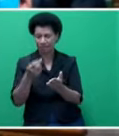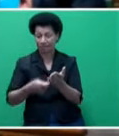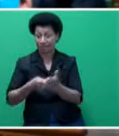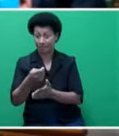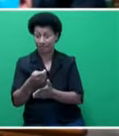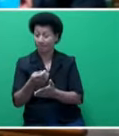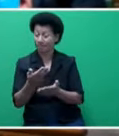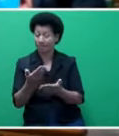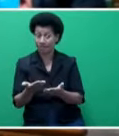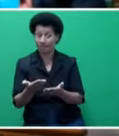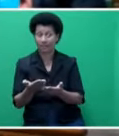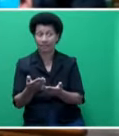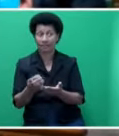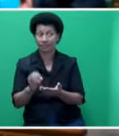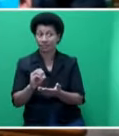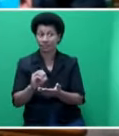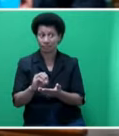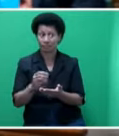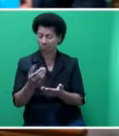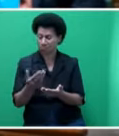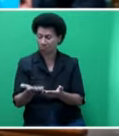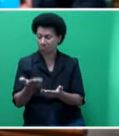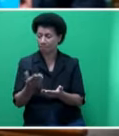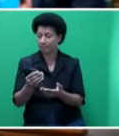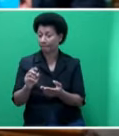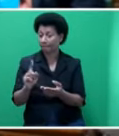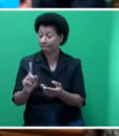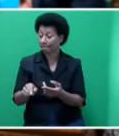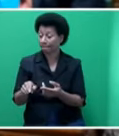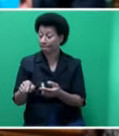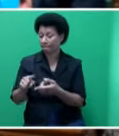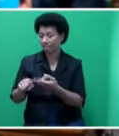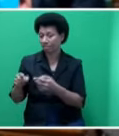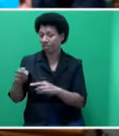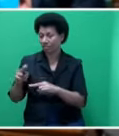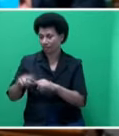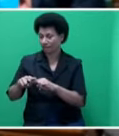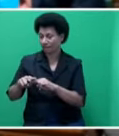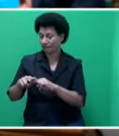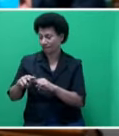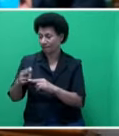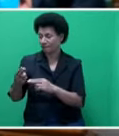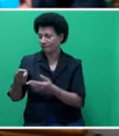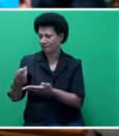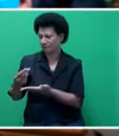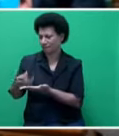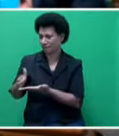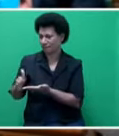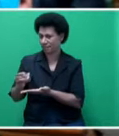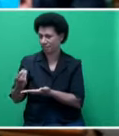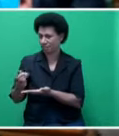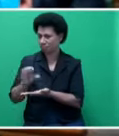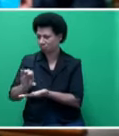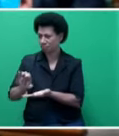that circumstances, they will be able to get the funds back into their account. So